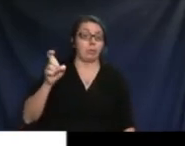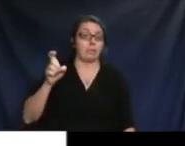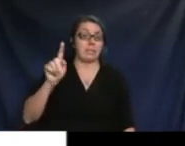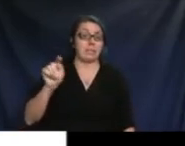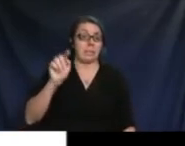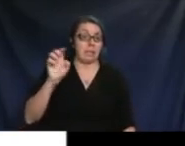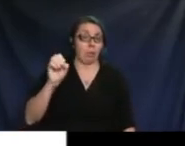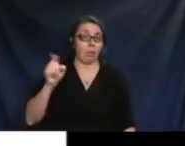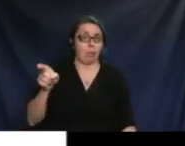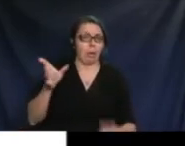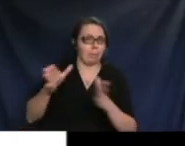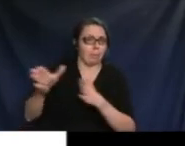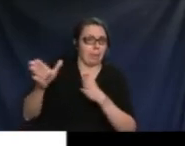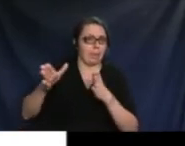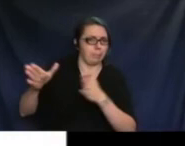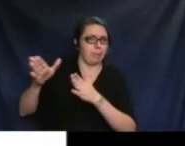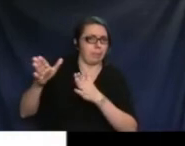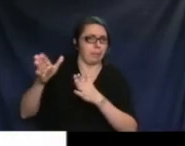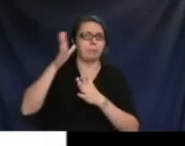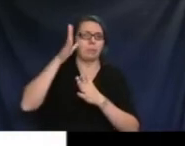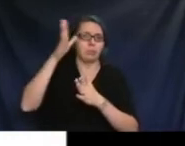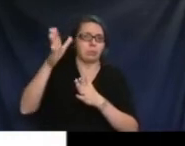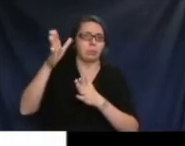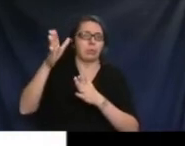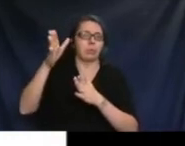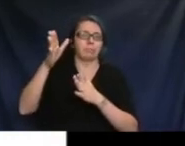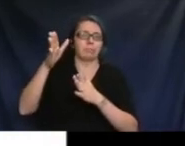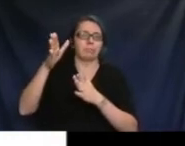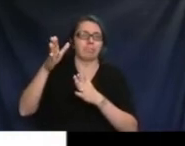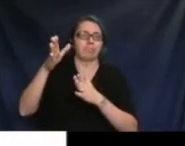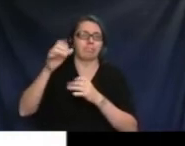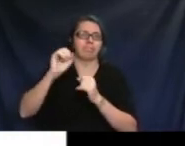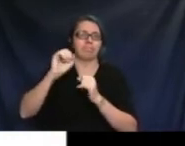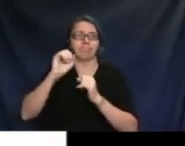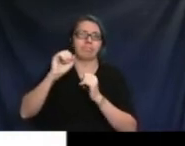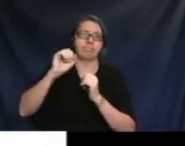about leaving something for longer than